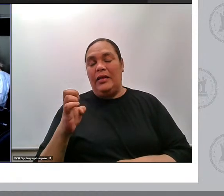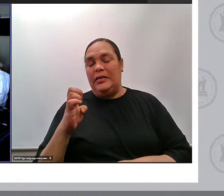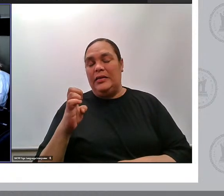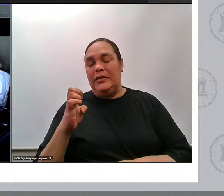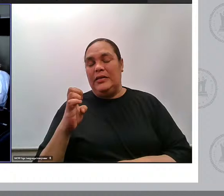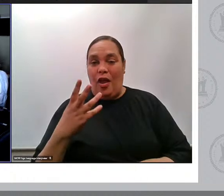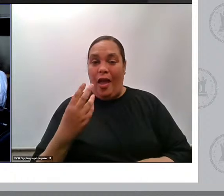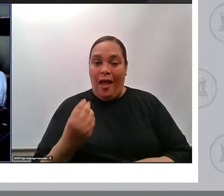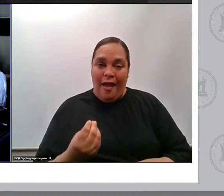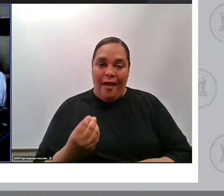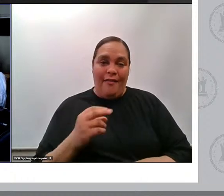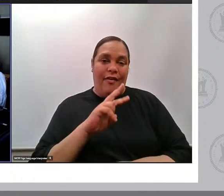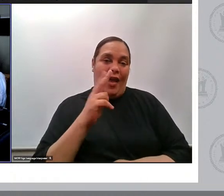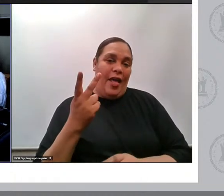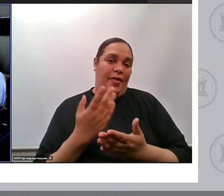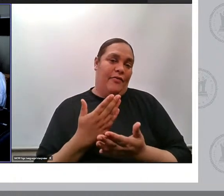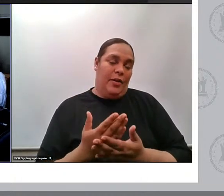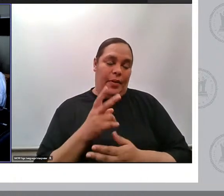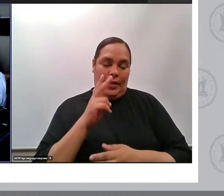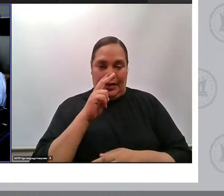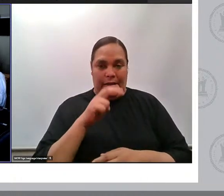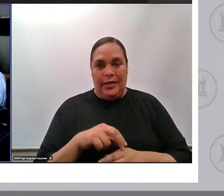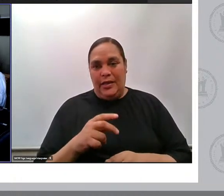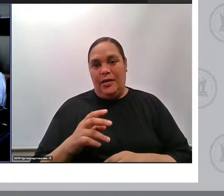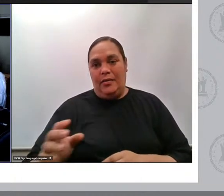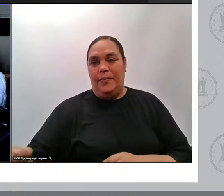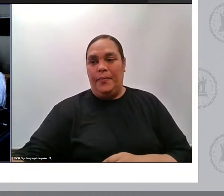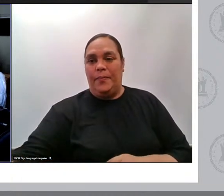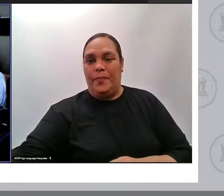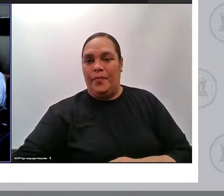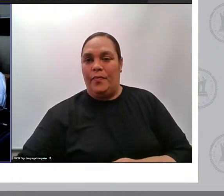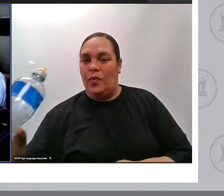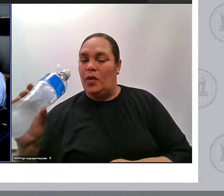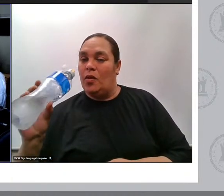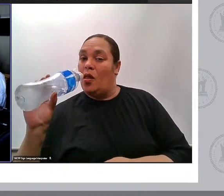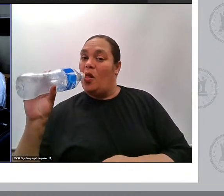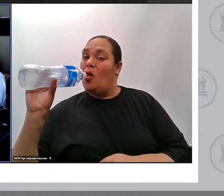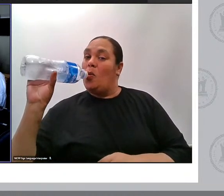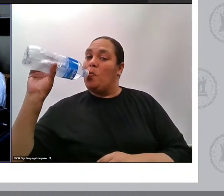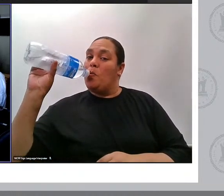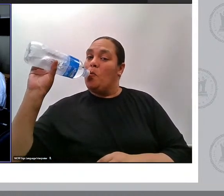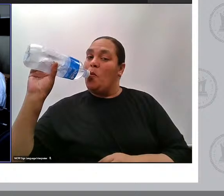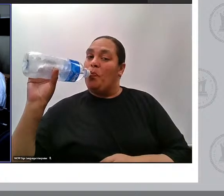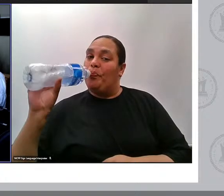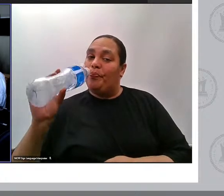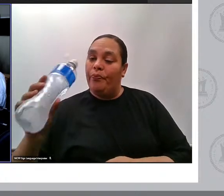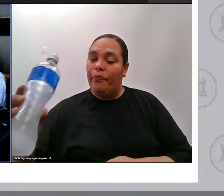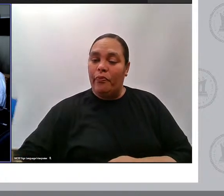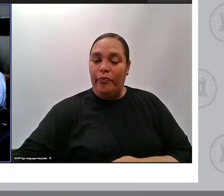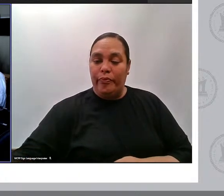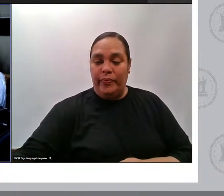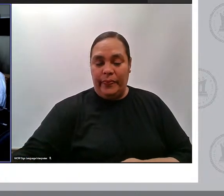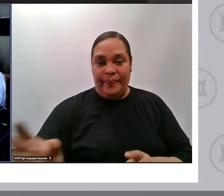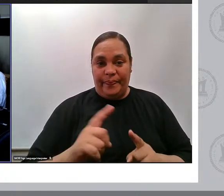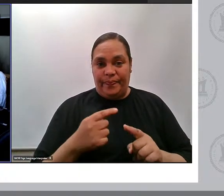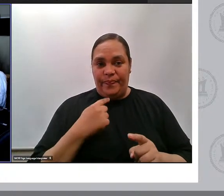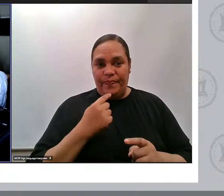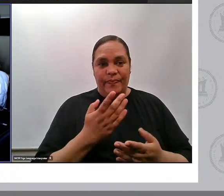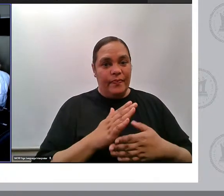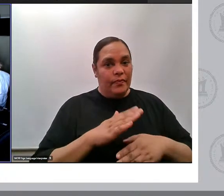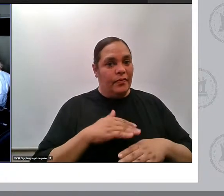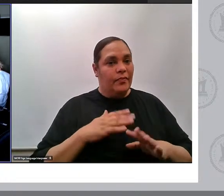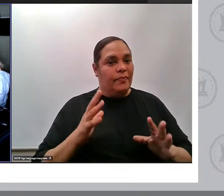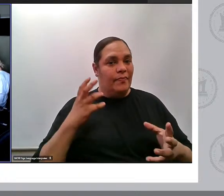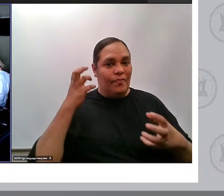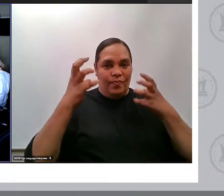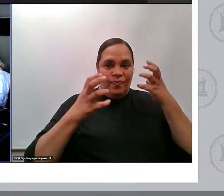there's already another vacancy already. And I know, I mean, we've said here, sometimes you just get confused that the